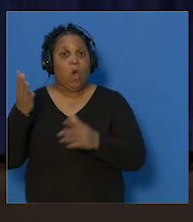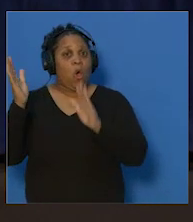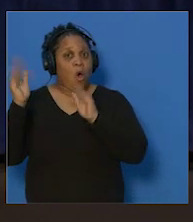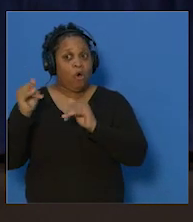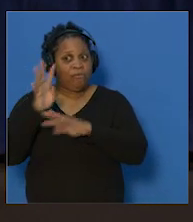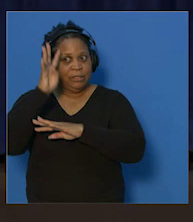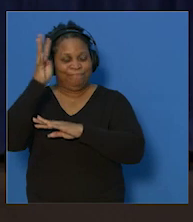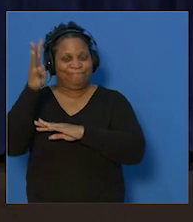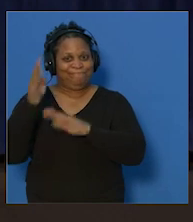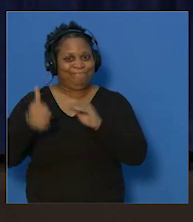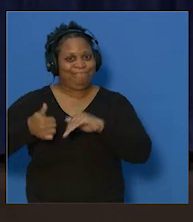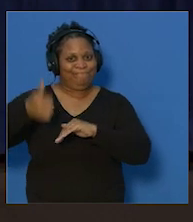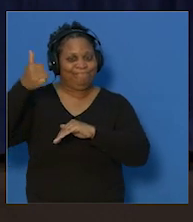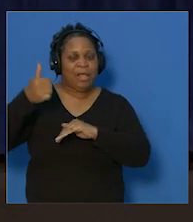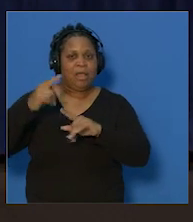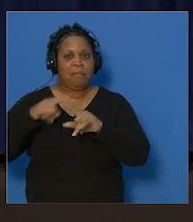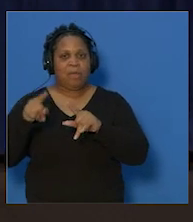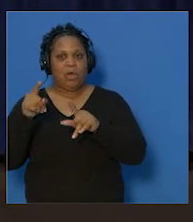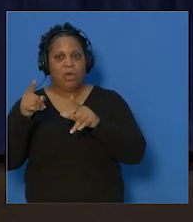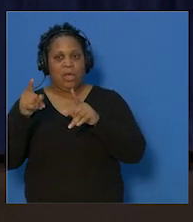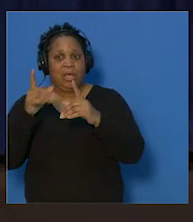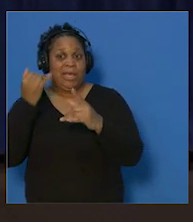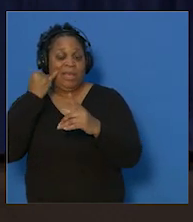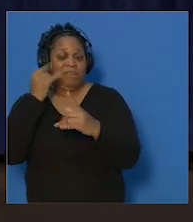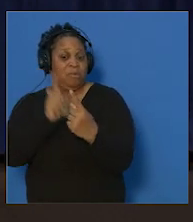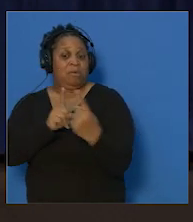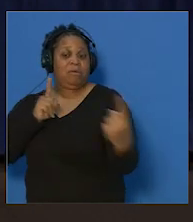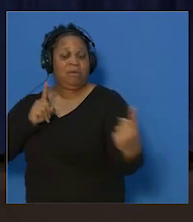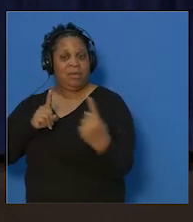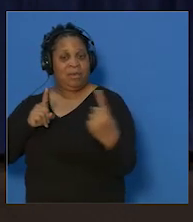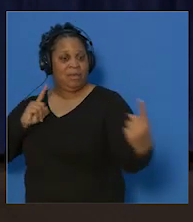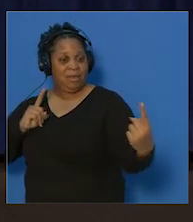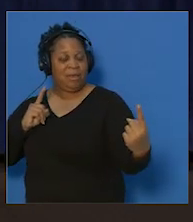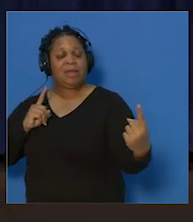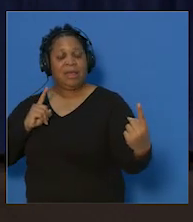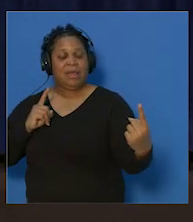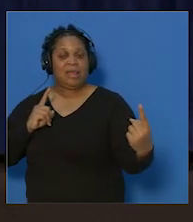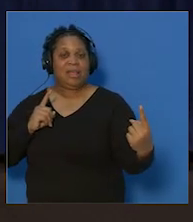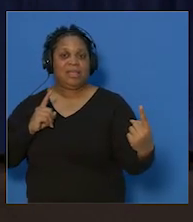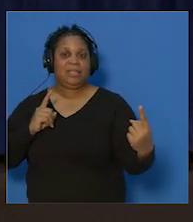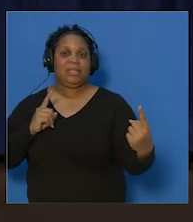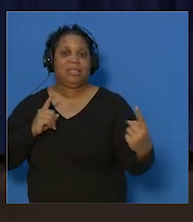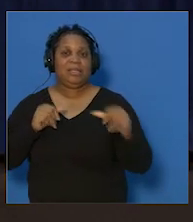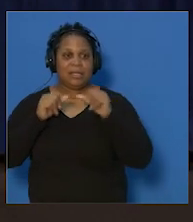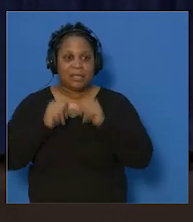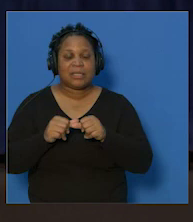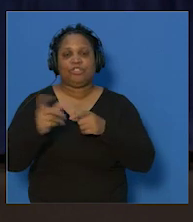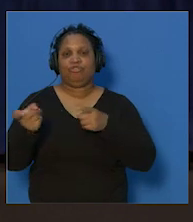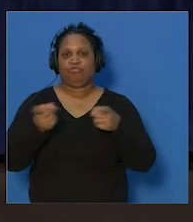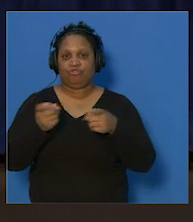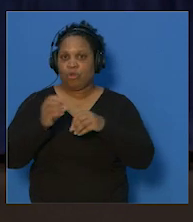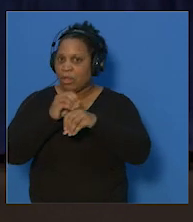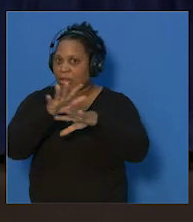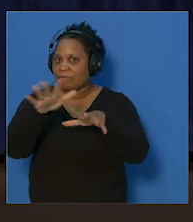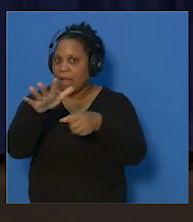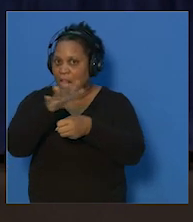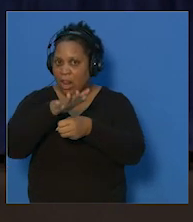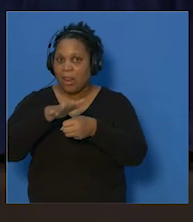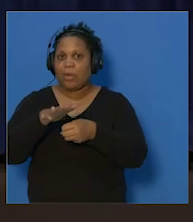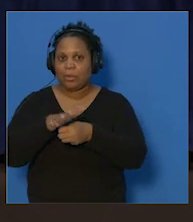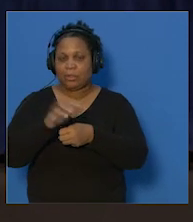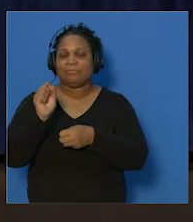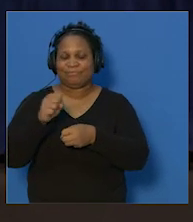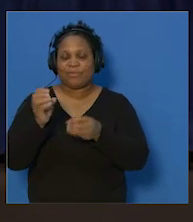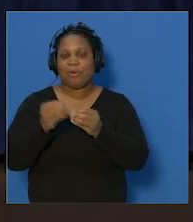as long as we can maintain our physical distancing, as long as we can maintain control of this virus locally, there will be